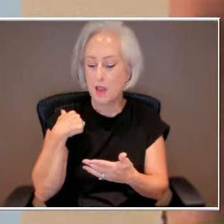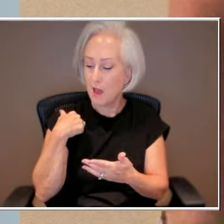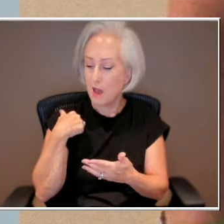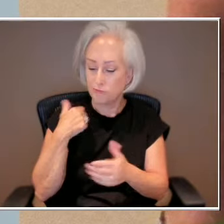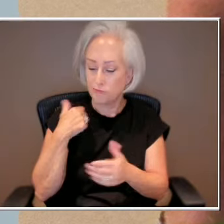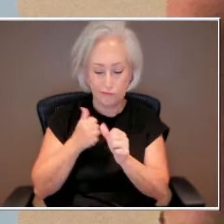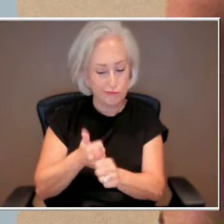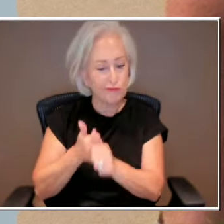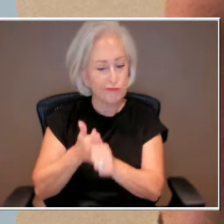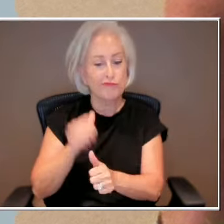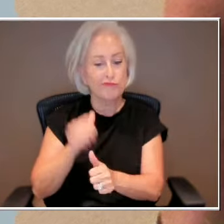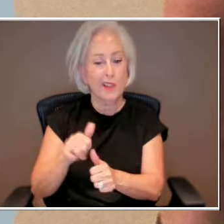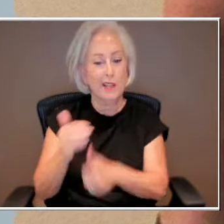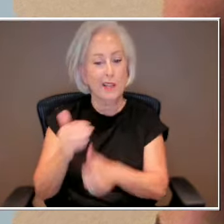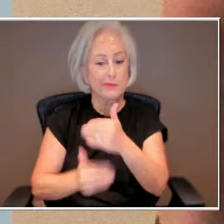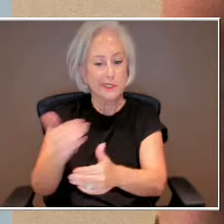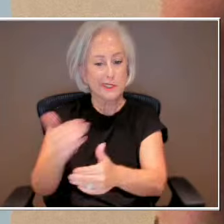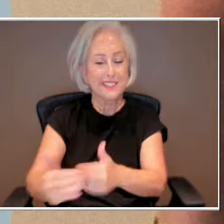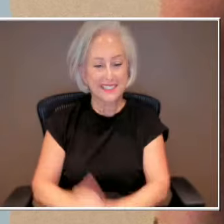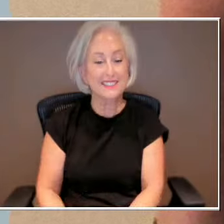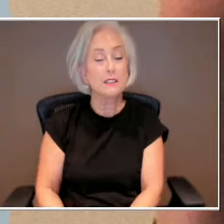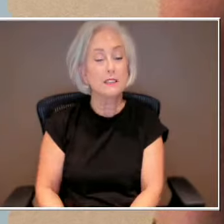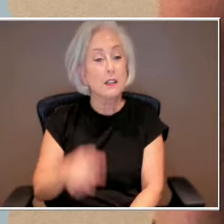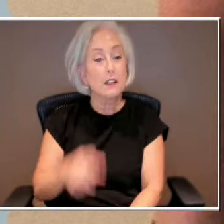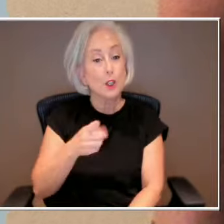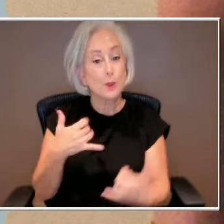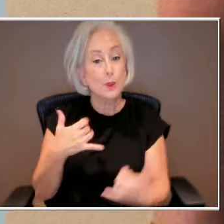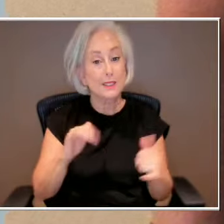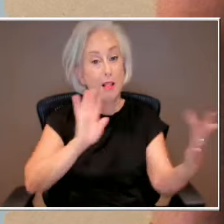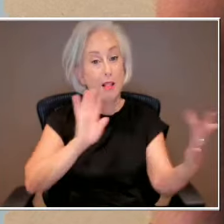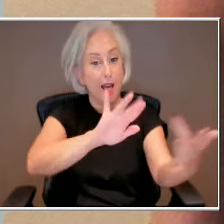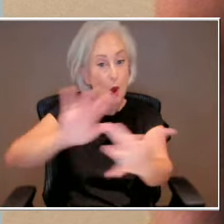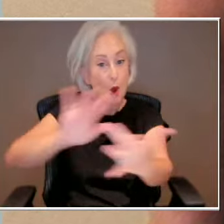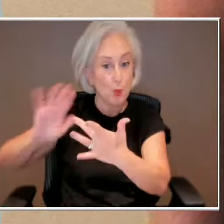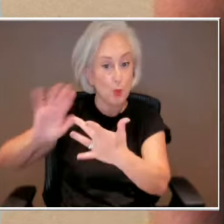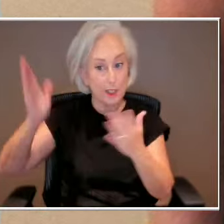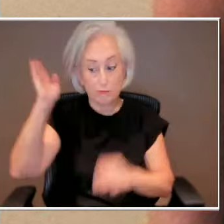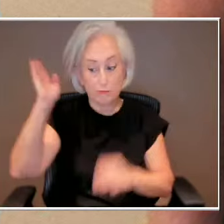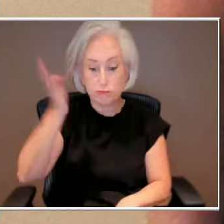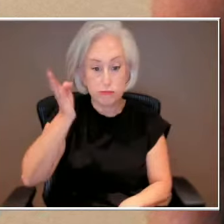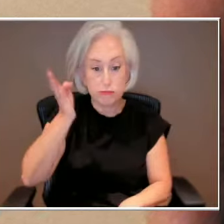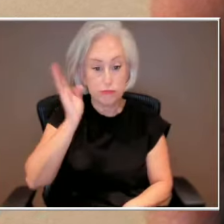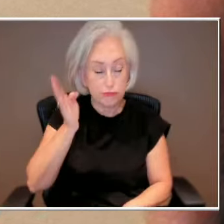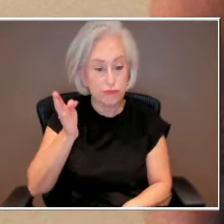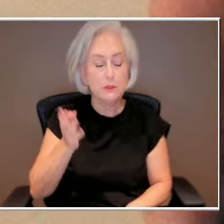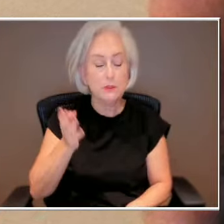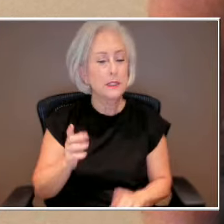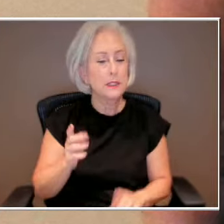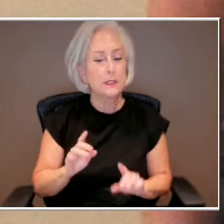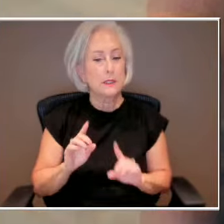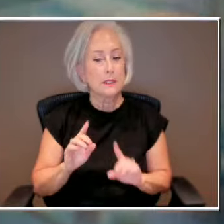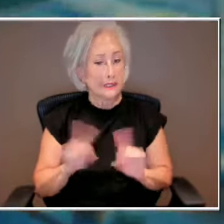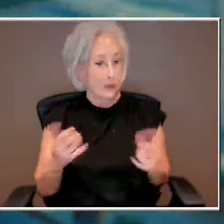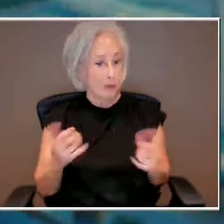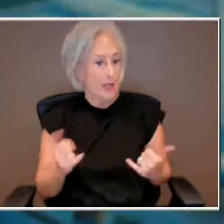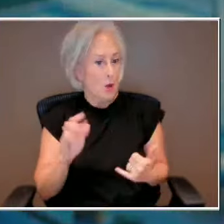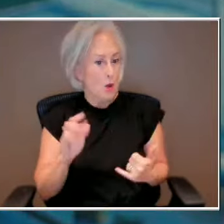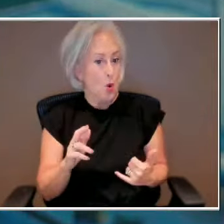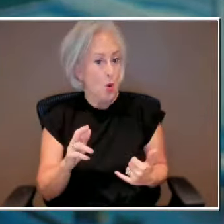continuing to do your outreach as you've been doing it before? And how has that changed? I think kind of more so than ever.